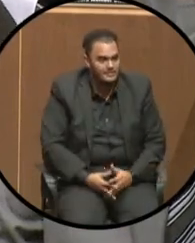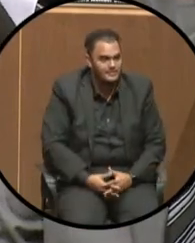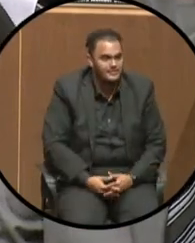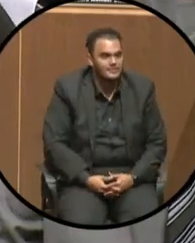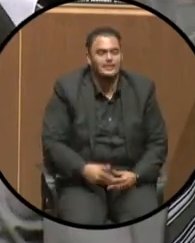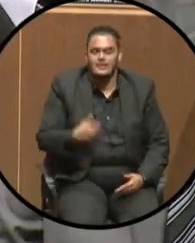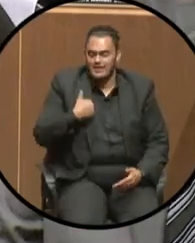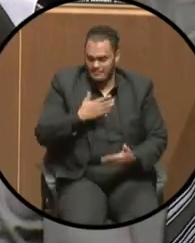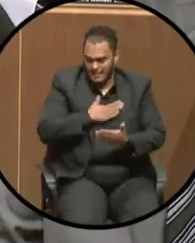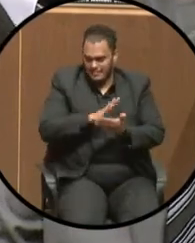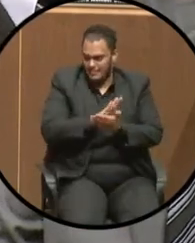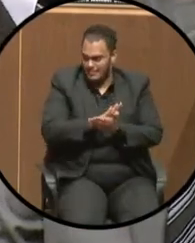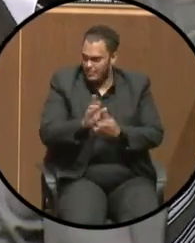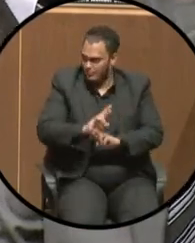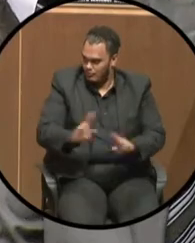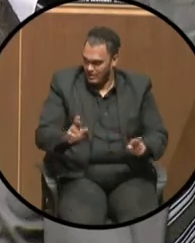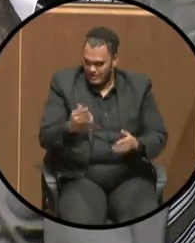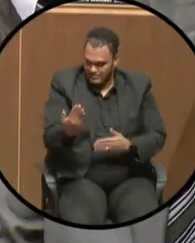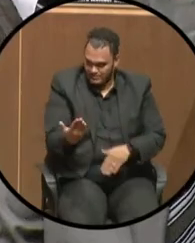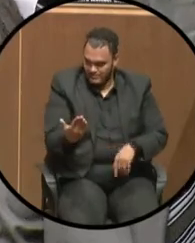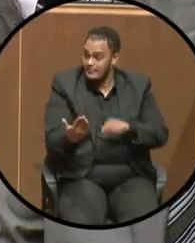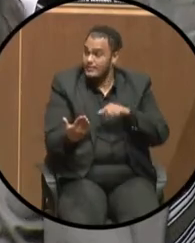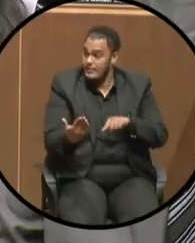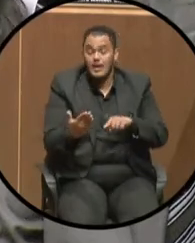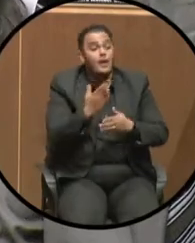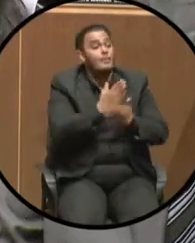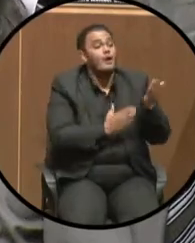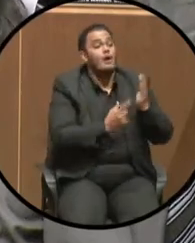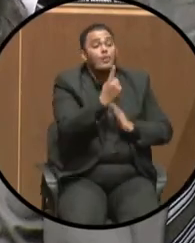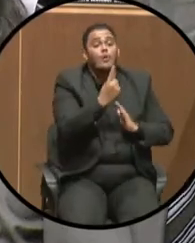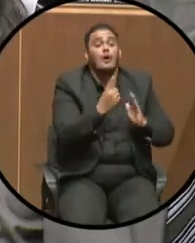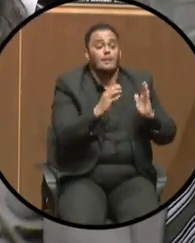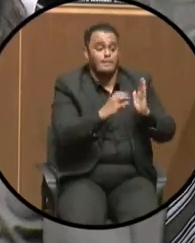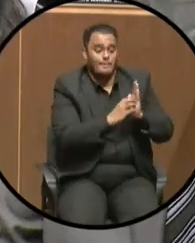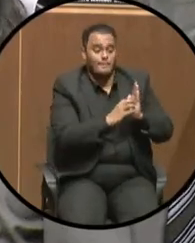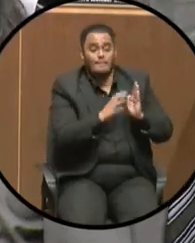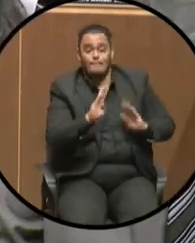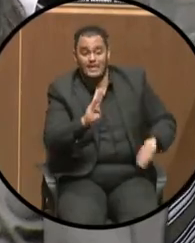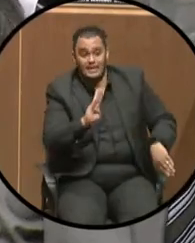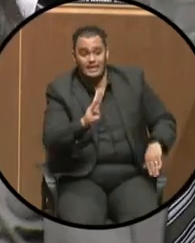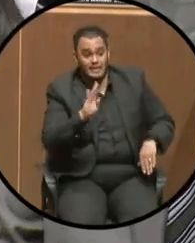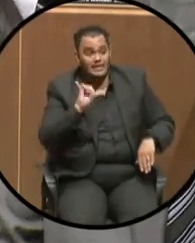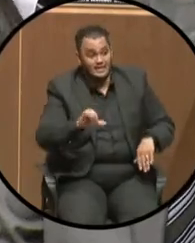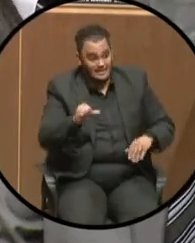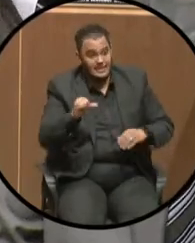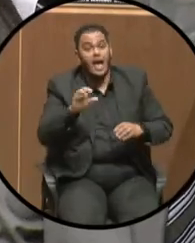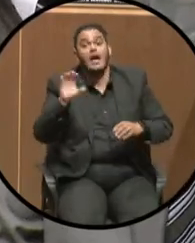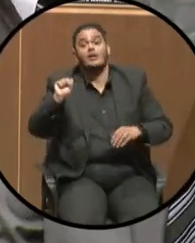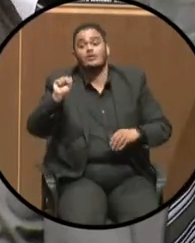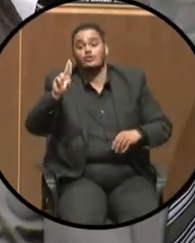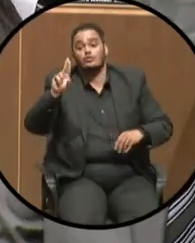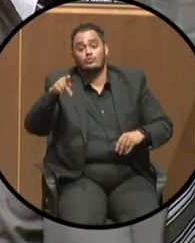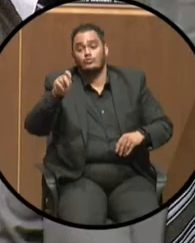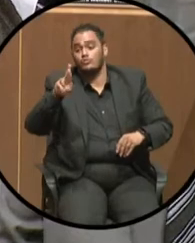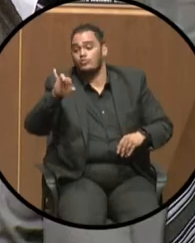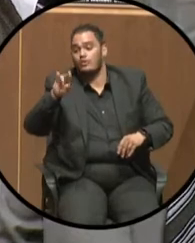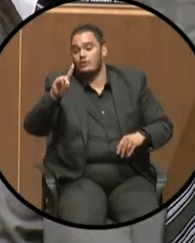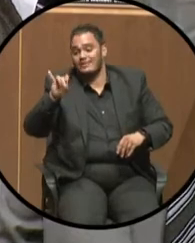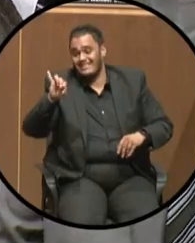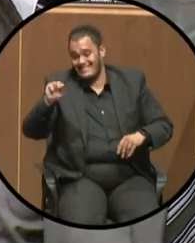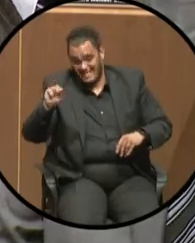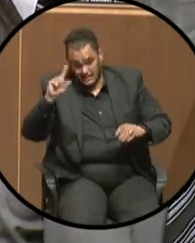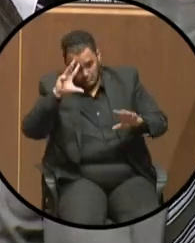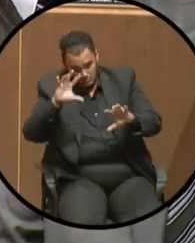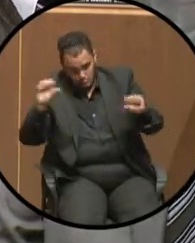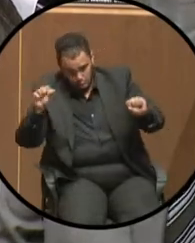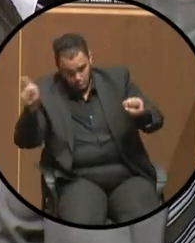my paper ready. Part 1B of the draft you are voting today states that the superintendent can implement new requirements if updates are issued by the CDC